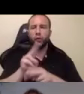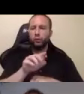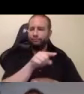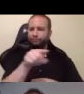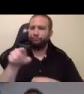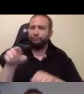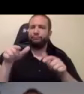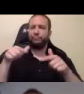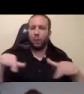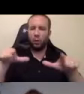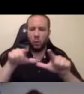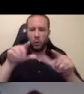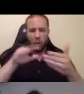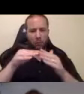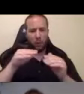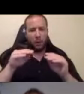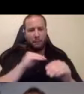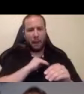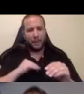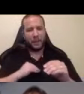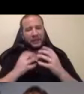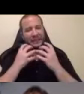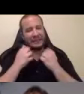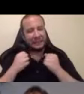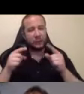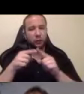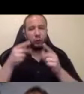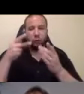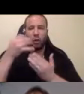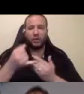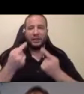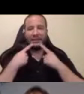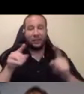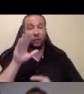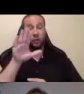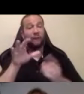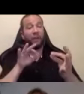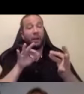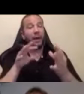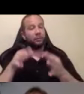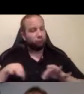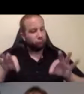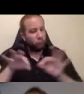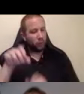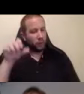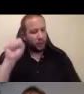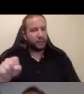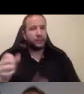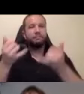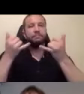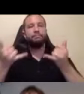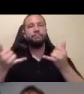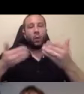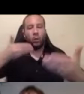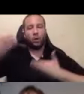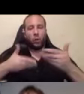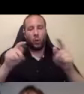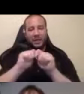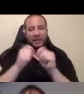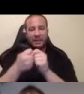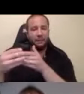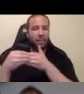you are extremely critical to the project's success. So we'll take a moment to introduce members of the project team. And